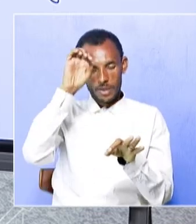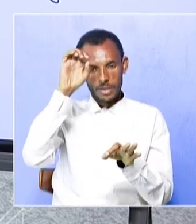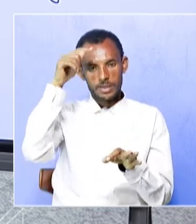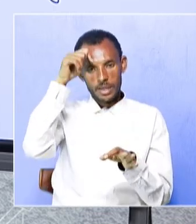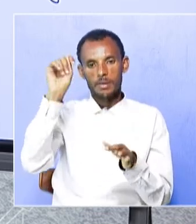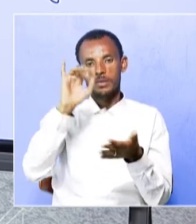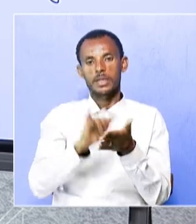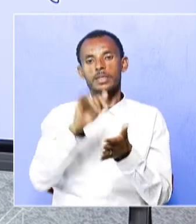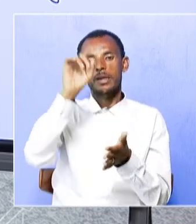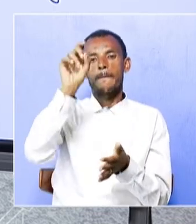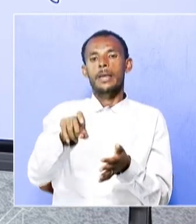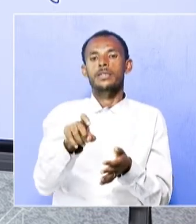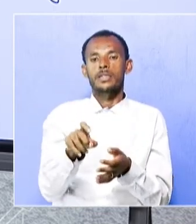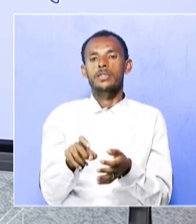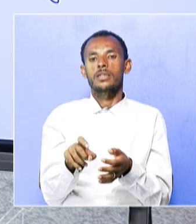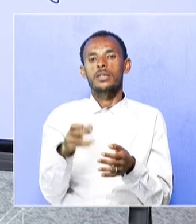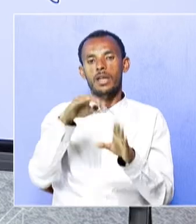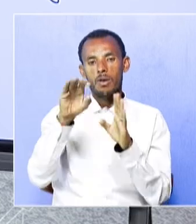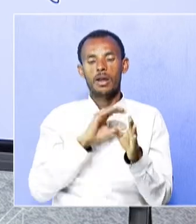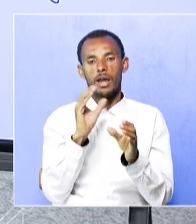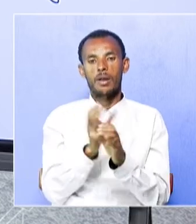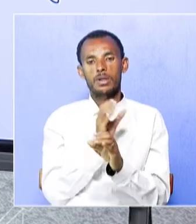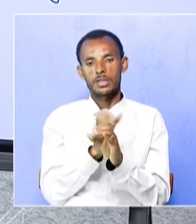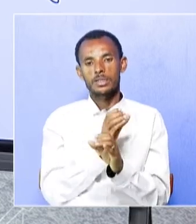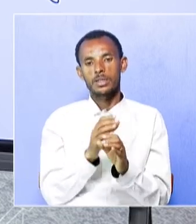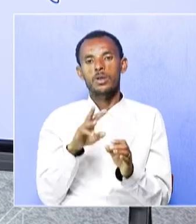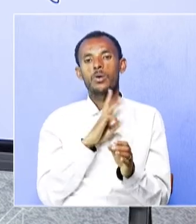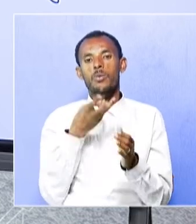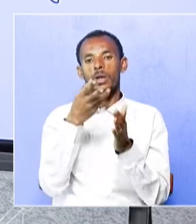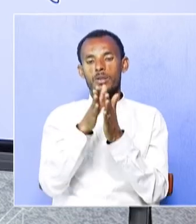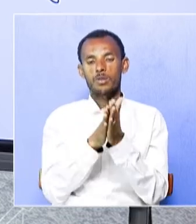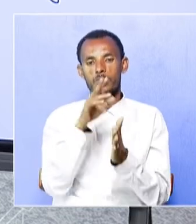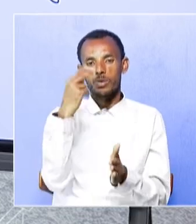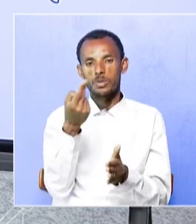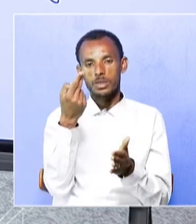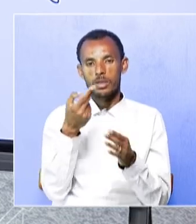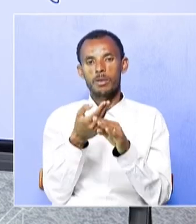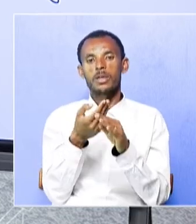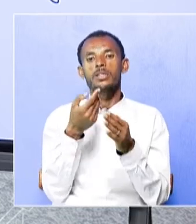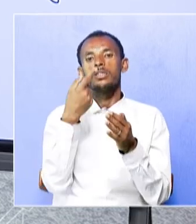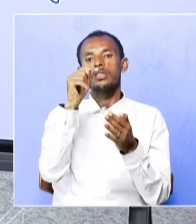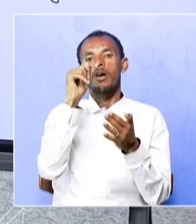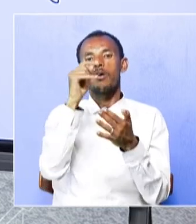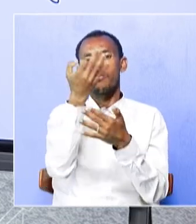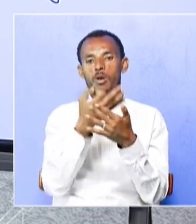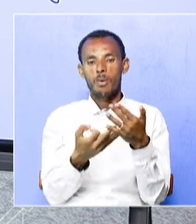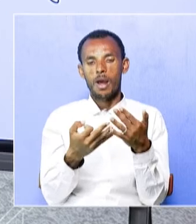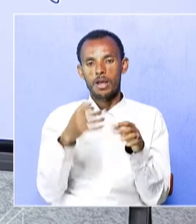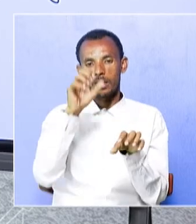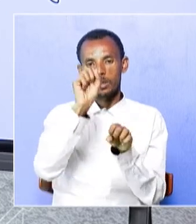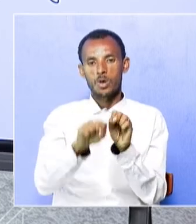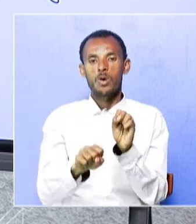So that is a must. In our calculation, we need to apply the formulas, right?